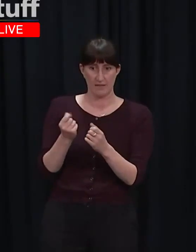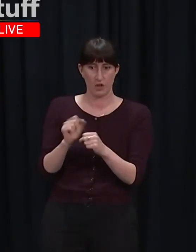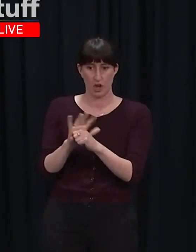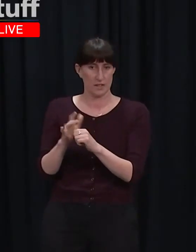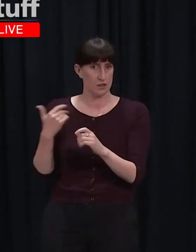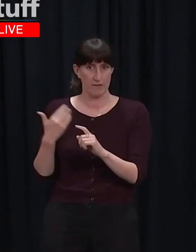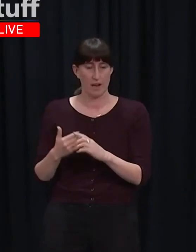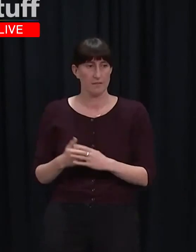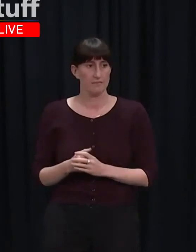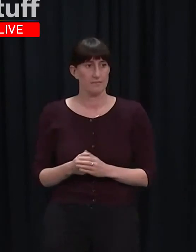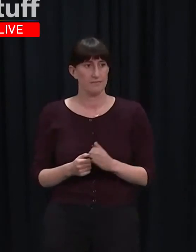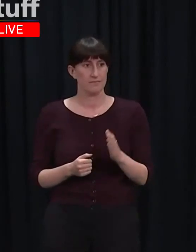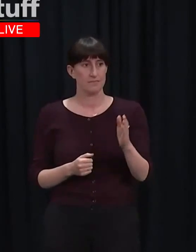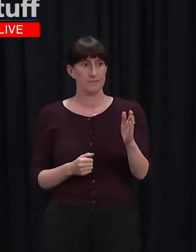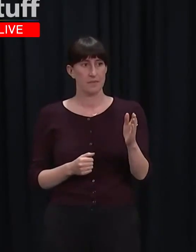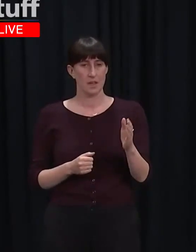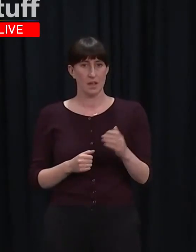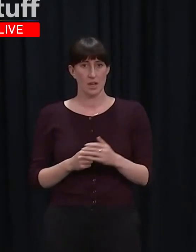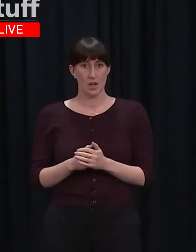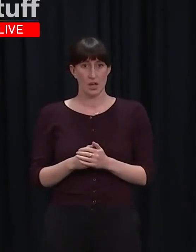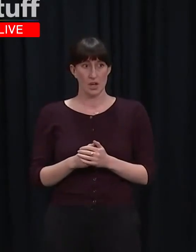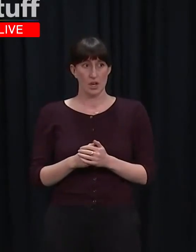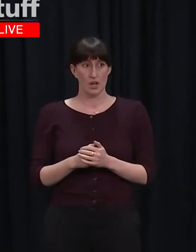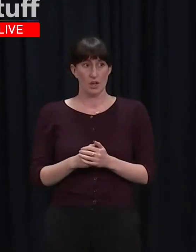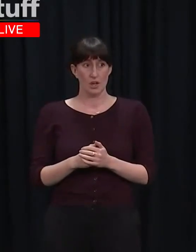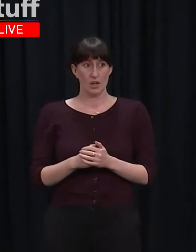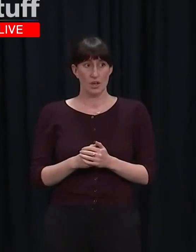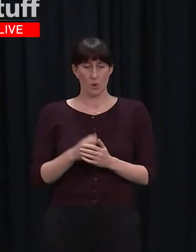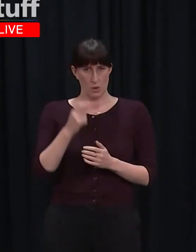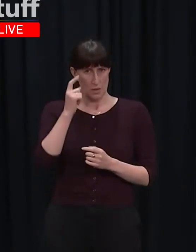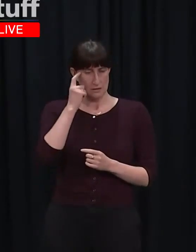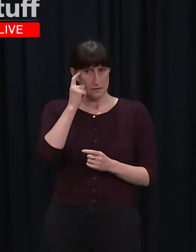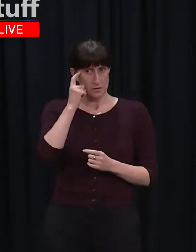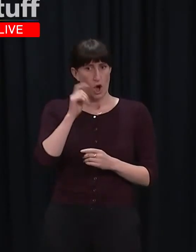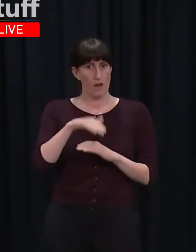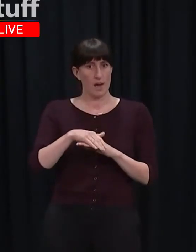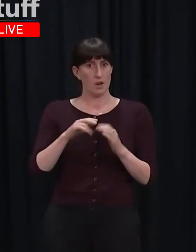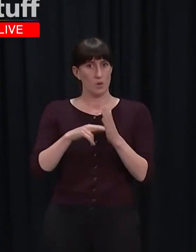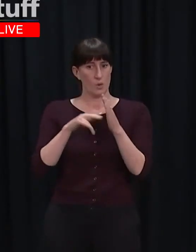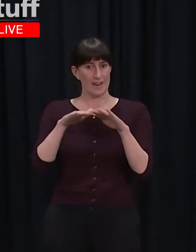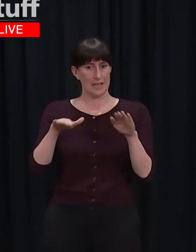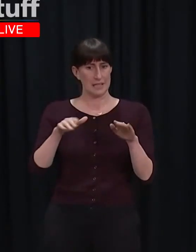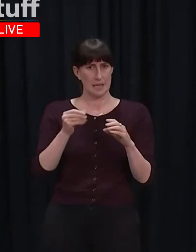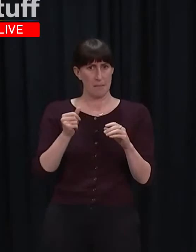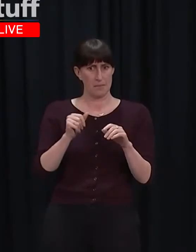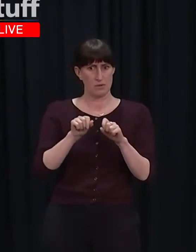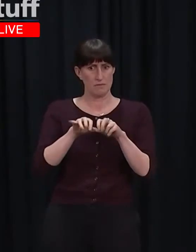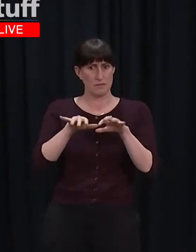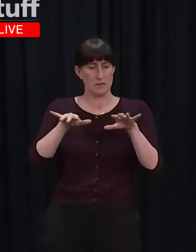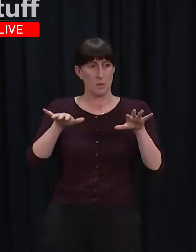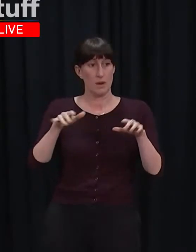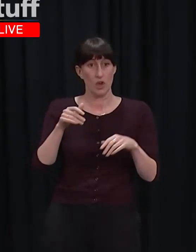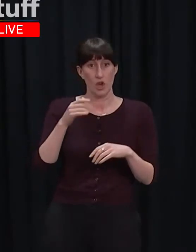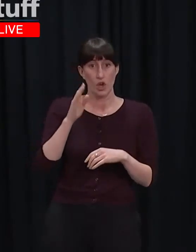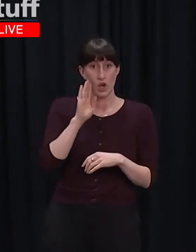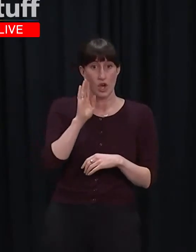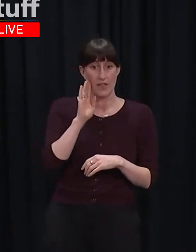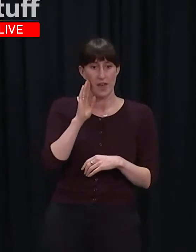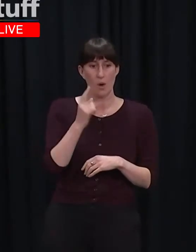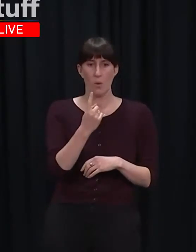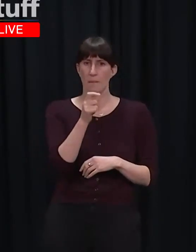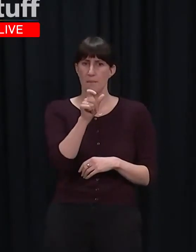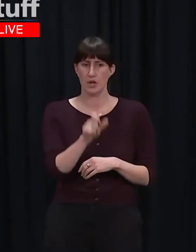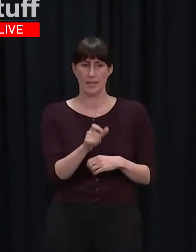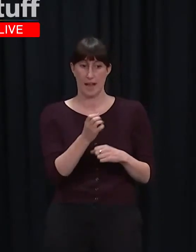has been spread across Te Tai Tokerau, and we've also had one report that one COVID case was isolating with 2 siblings and 2